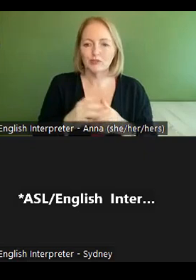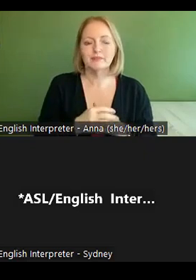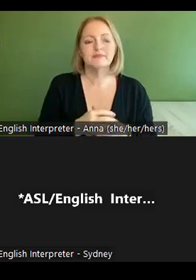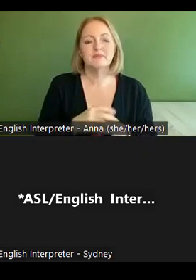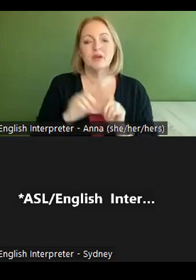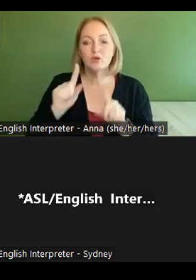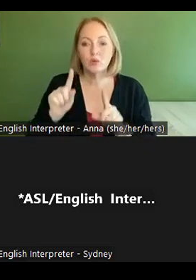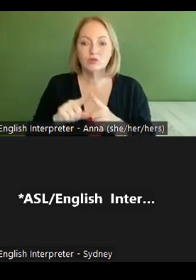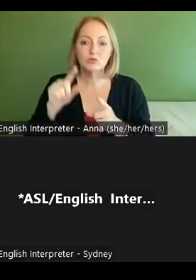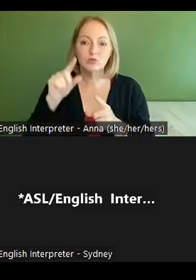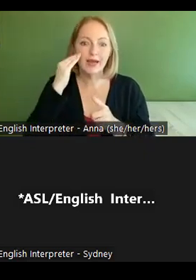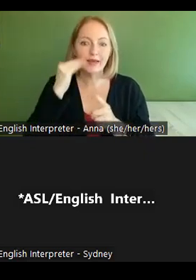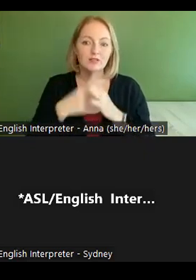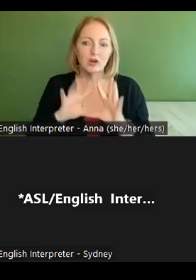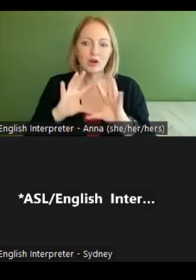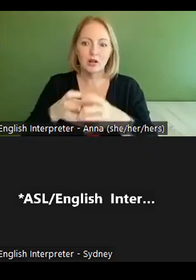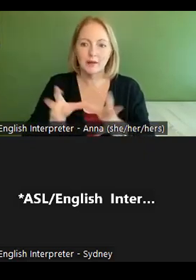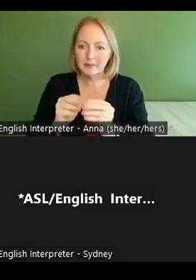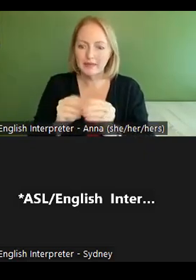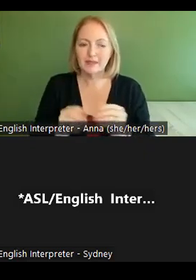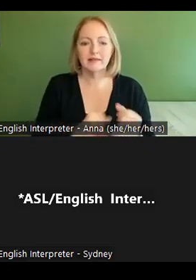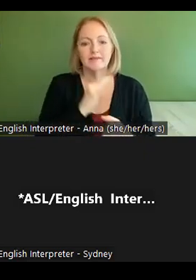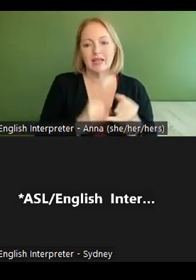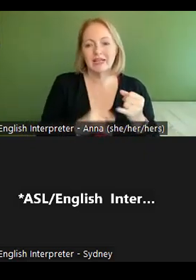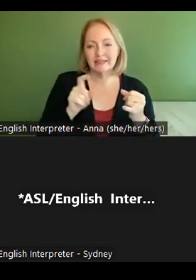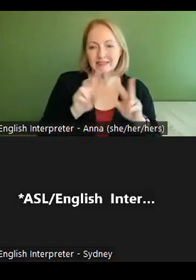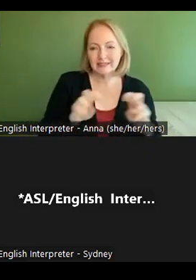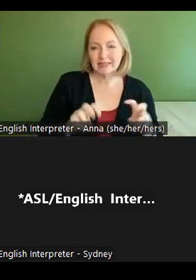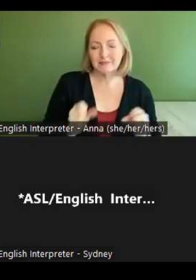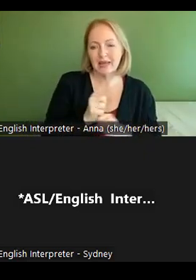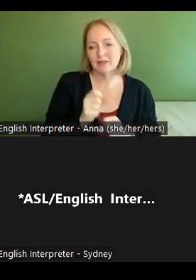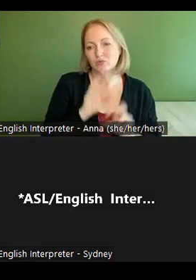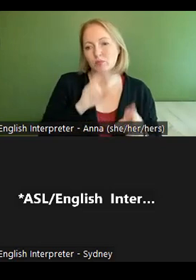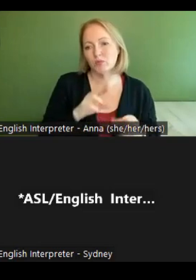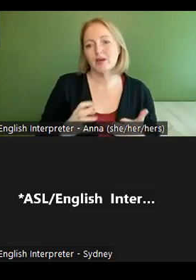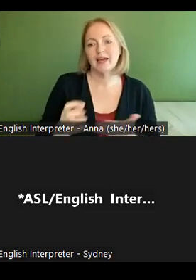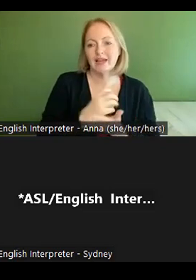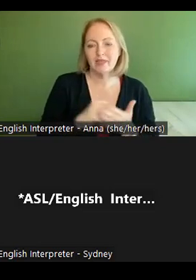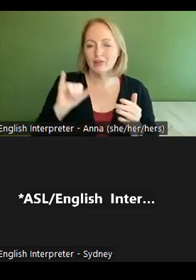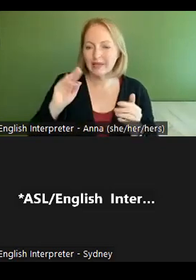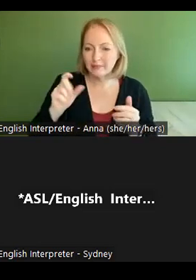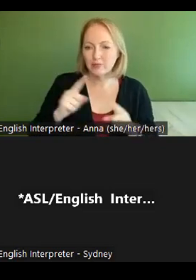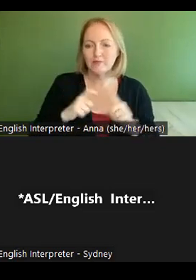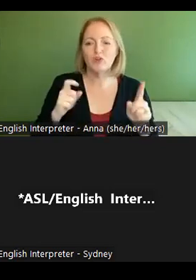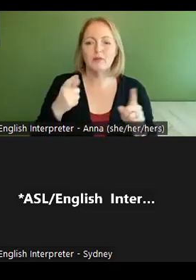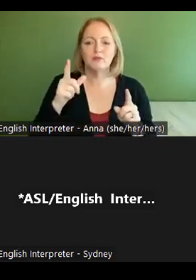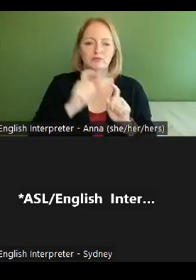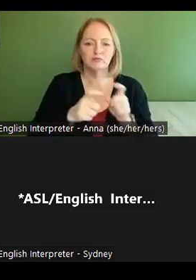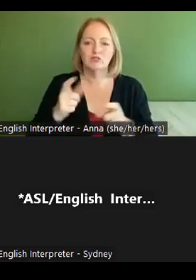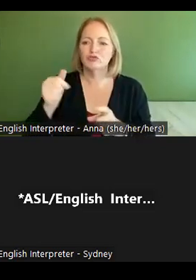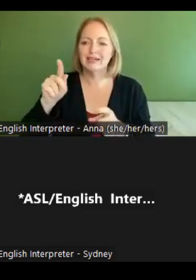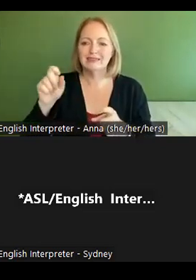Head Start cluster meetings, finalizing the needs assessment and annual report, and gathering input from Head Start grantees throughout the